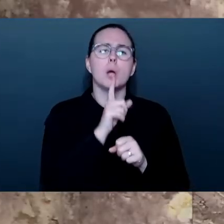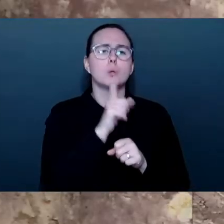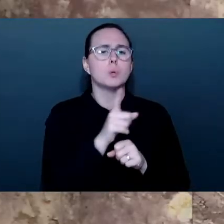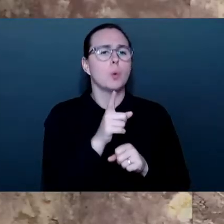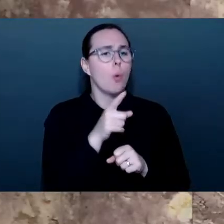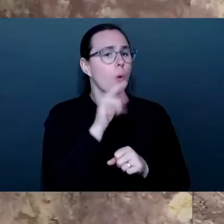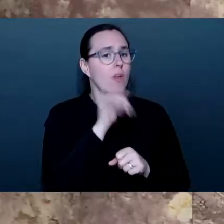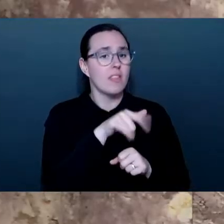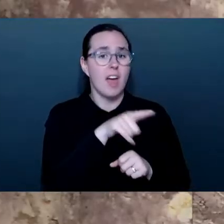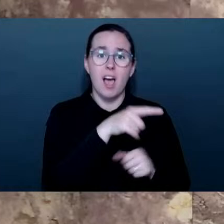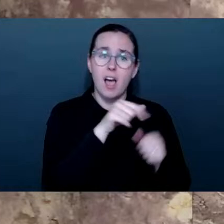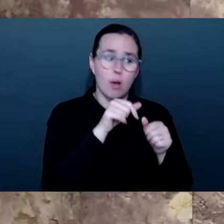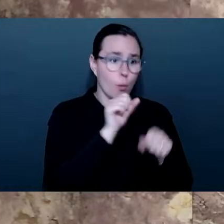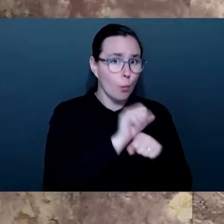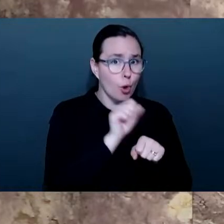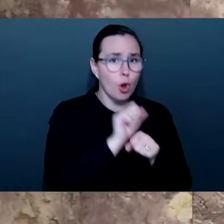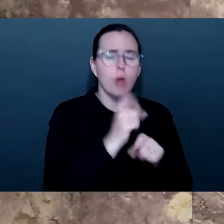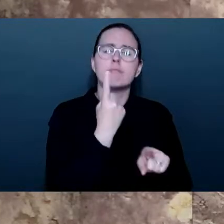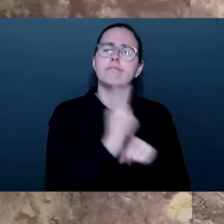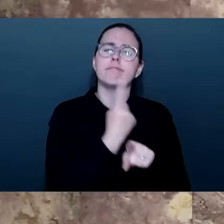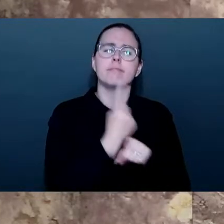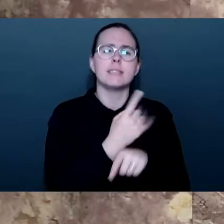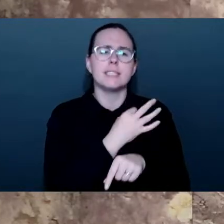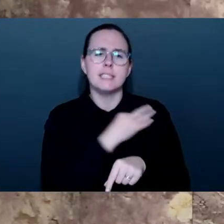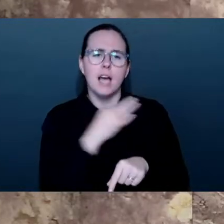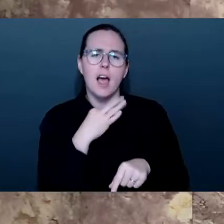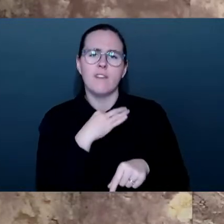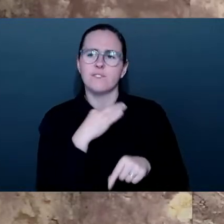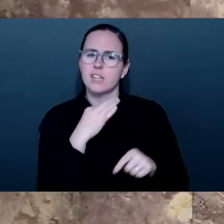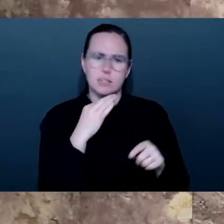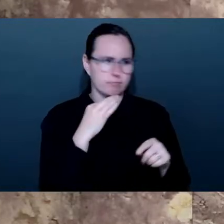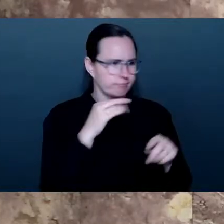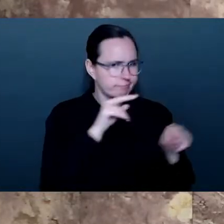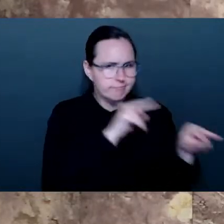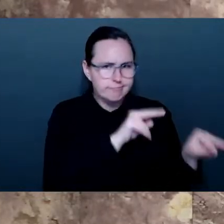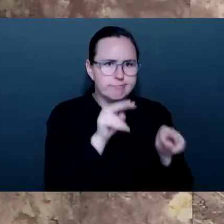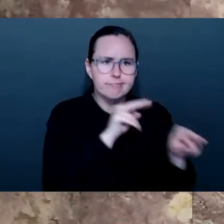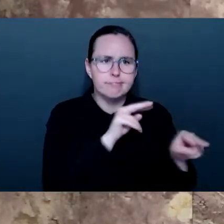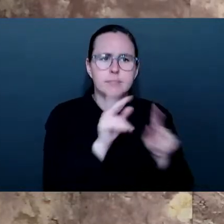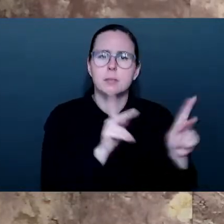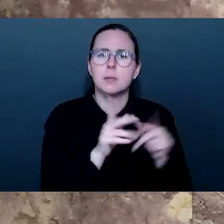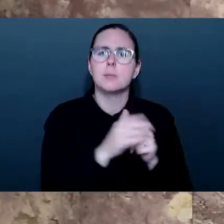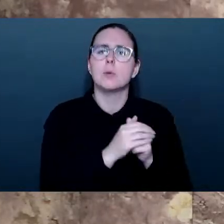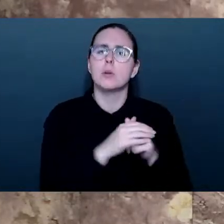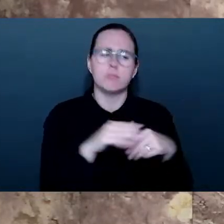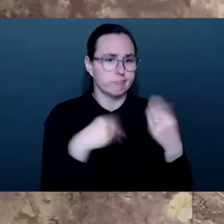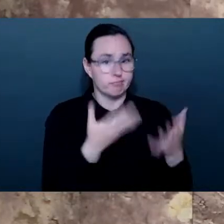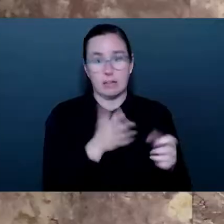correction centers and the staff within them are fully resourced and able to do their work.